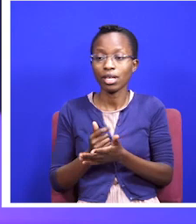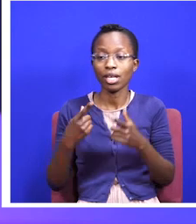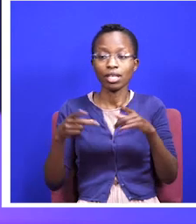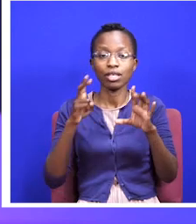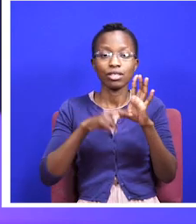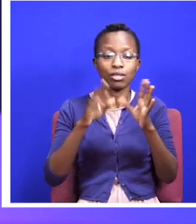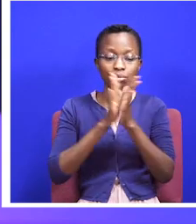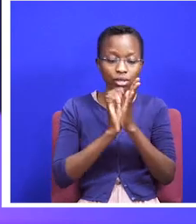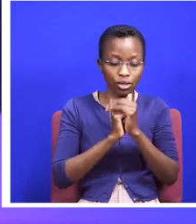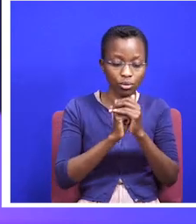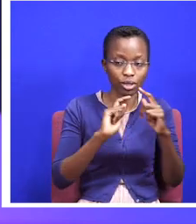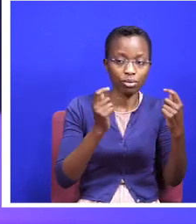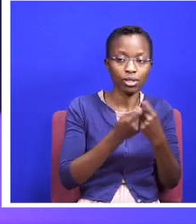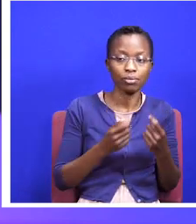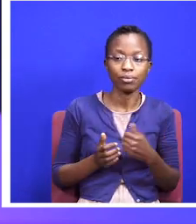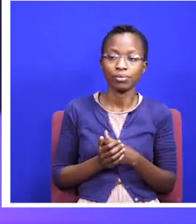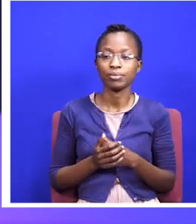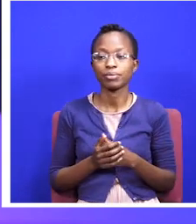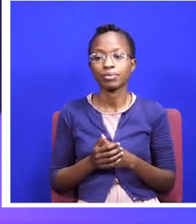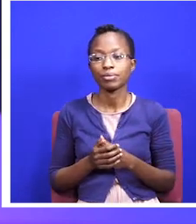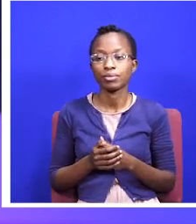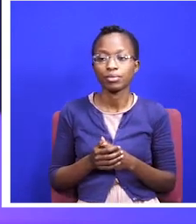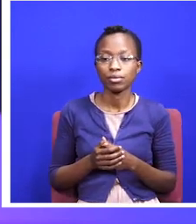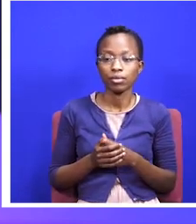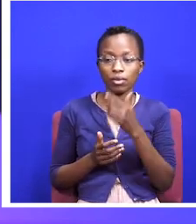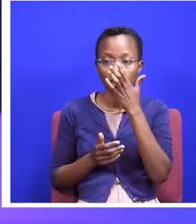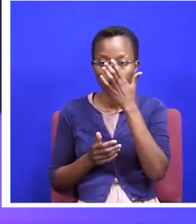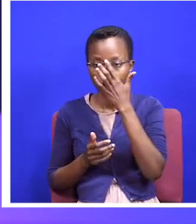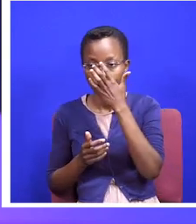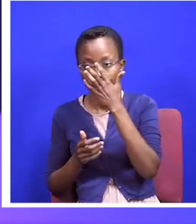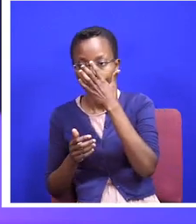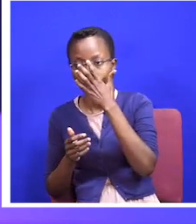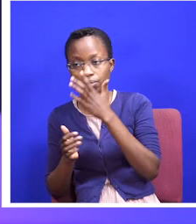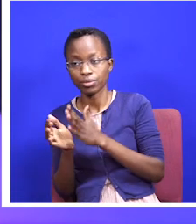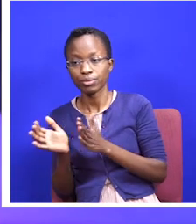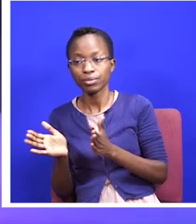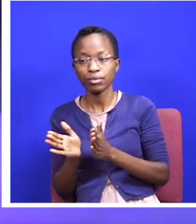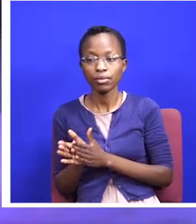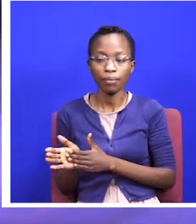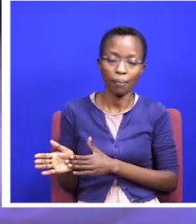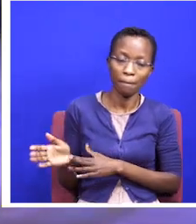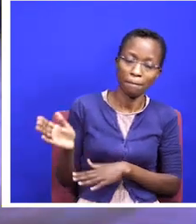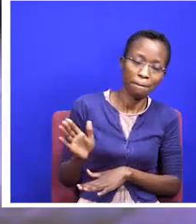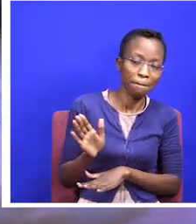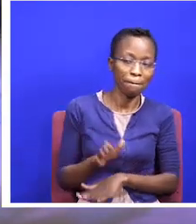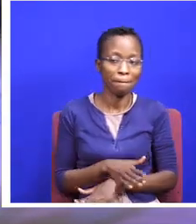it be thus. For in Jesus' name I pray, amen. Let us join the praise and worship team.